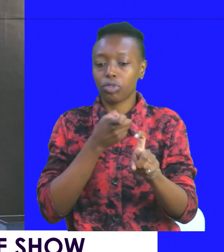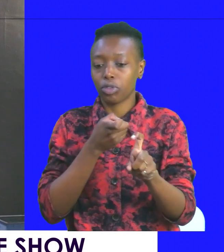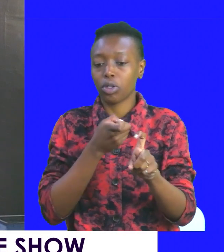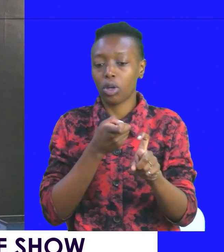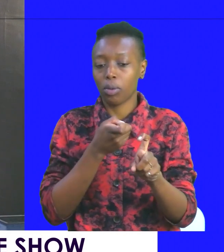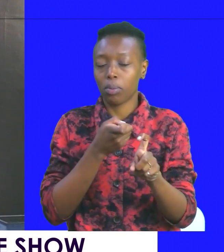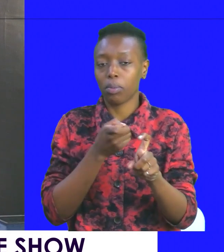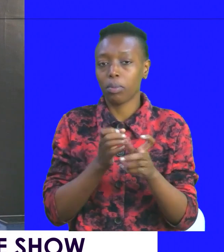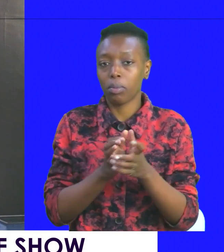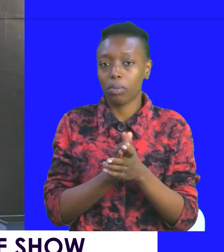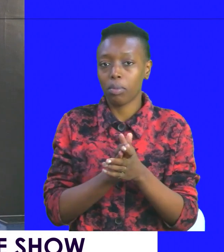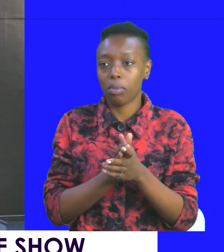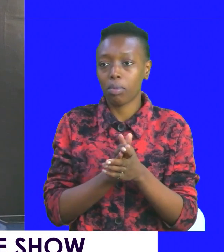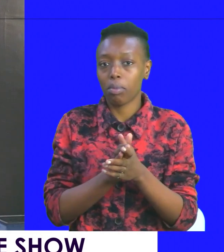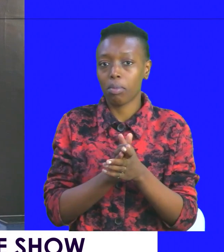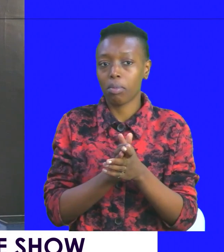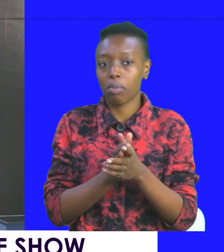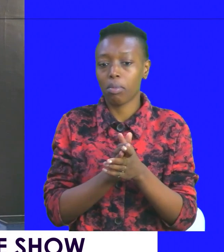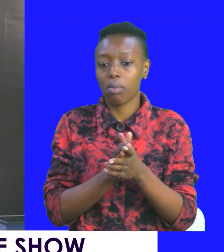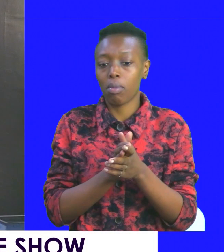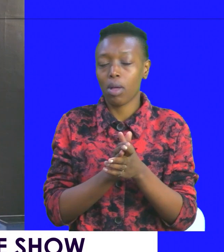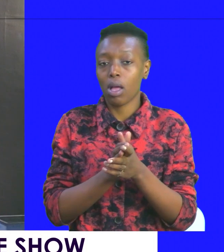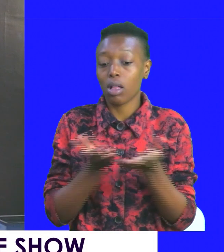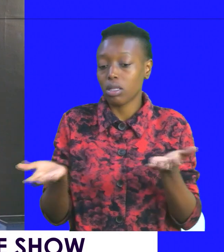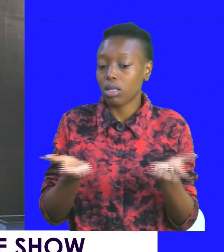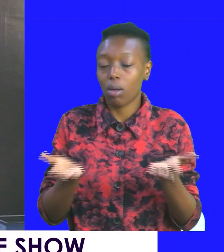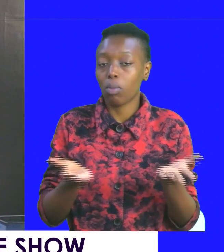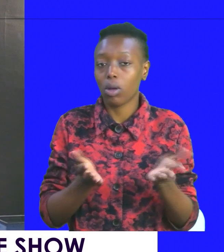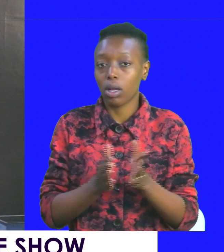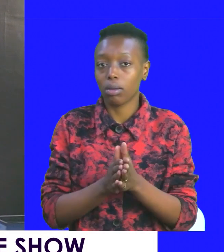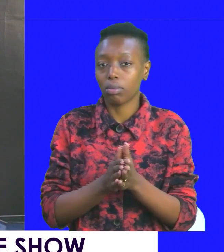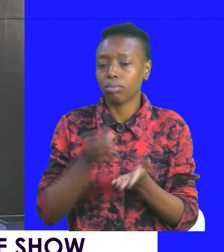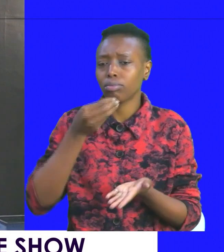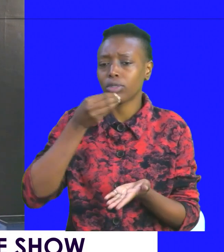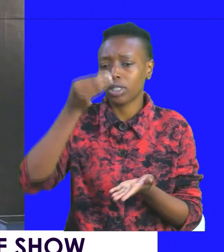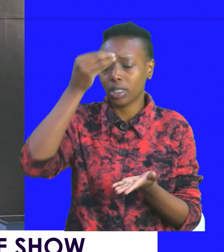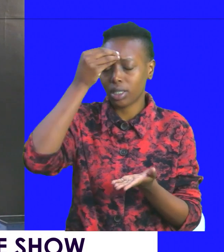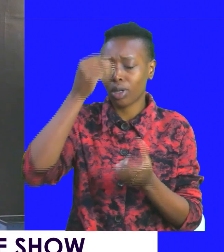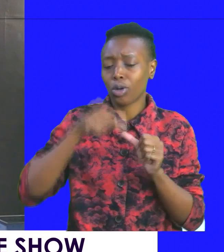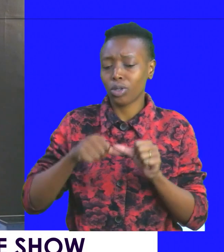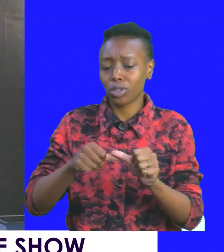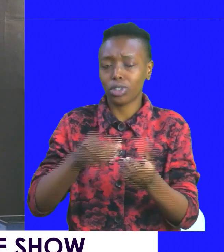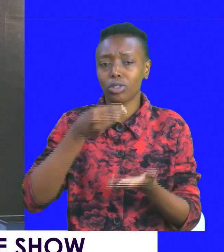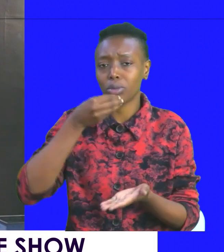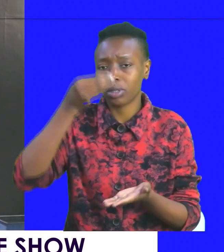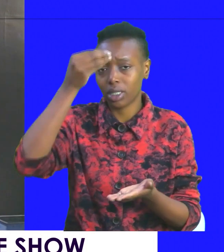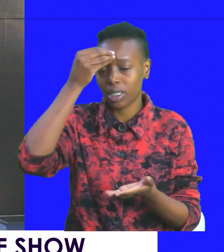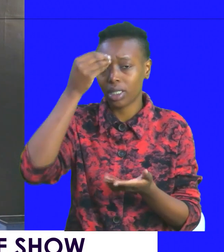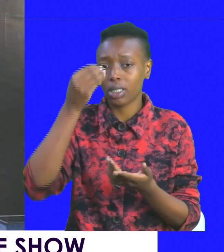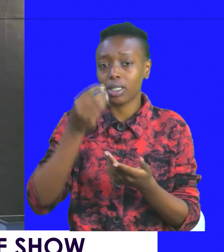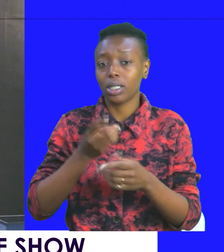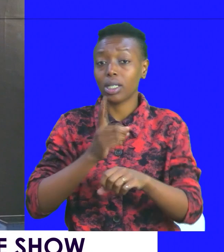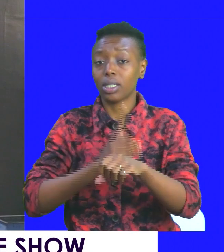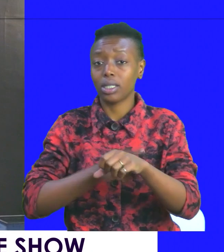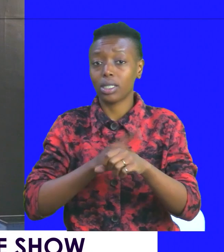I had someone say, fake it until you make it. Well, I don't know how much you believe on that statement,